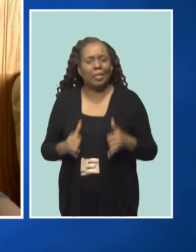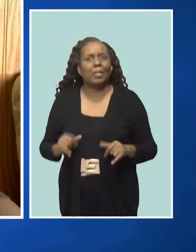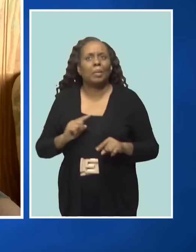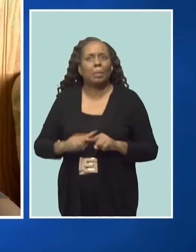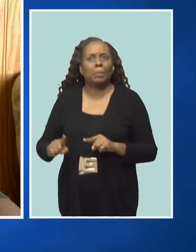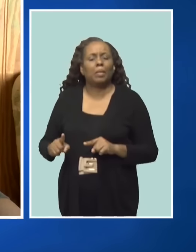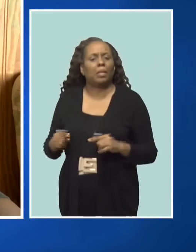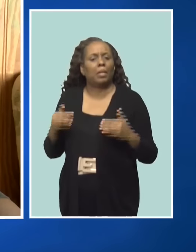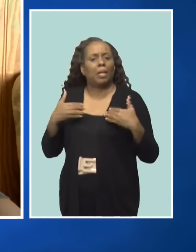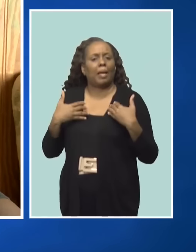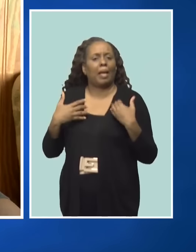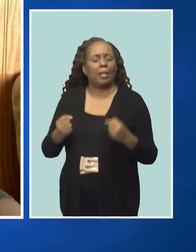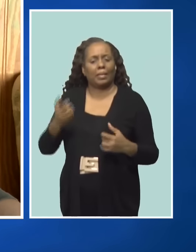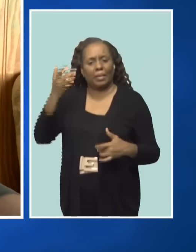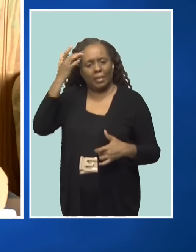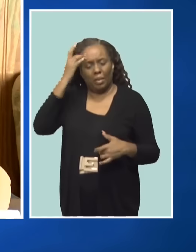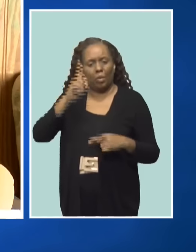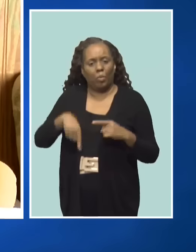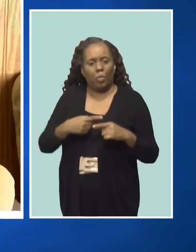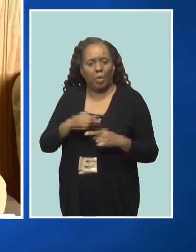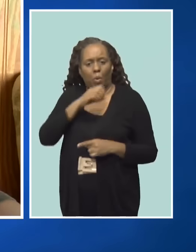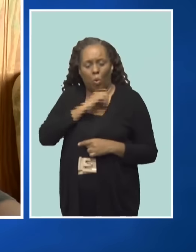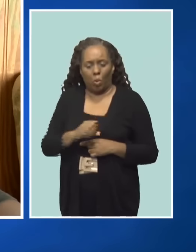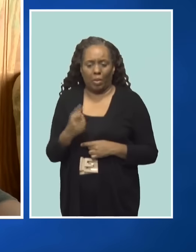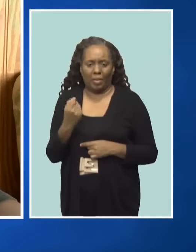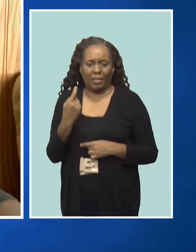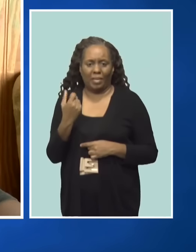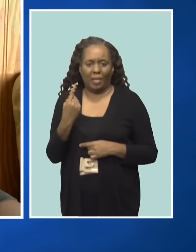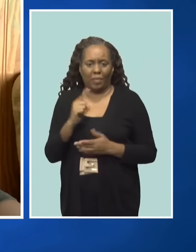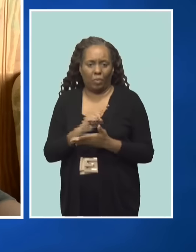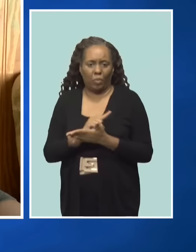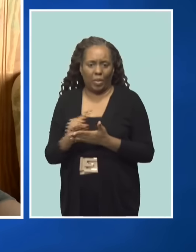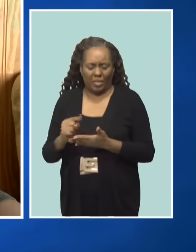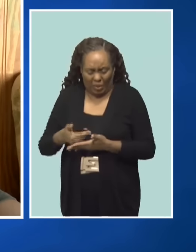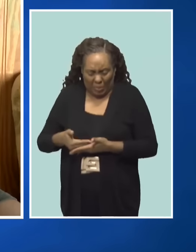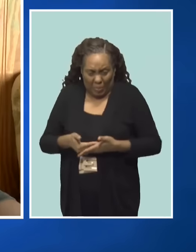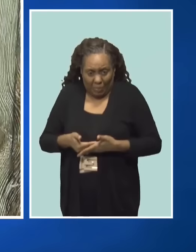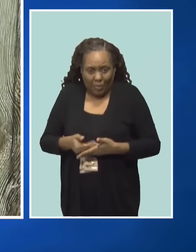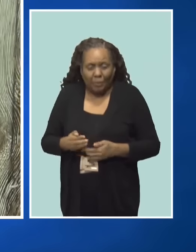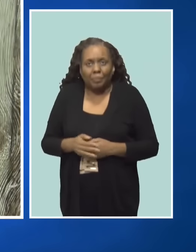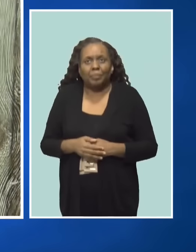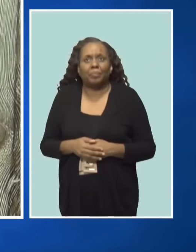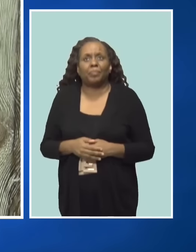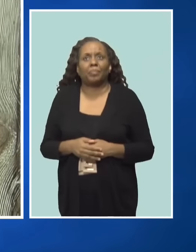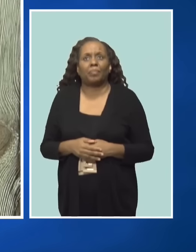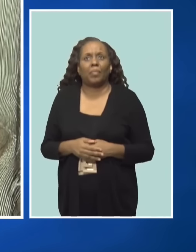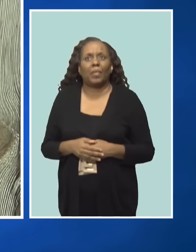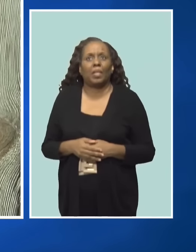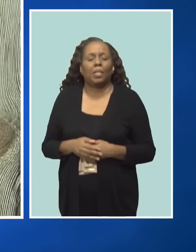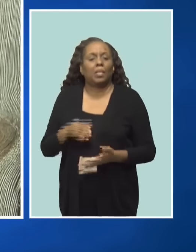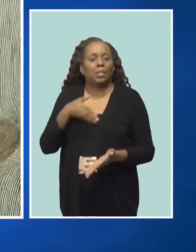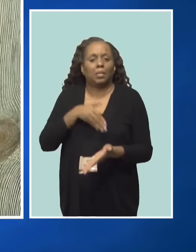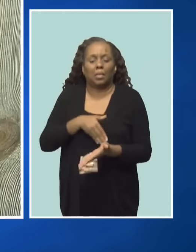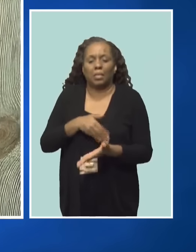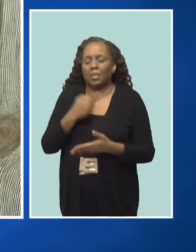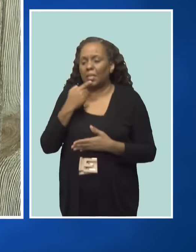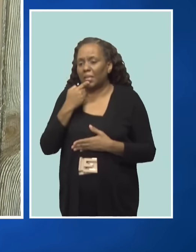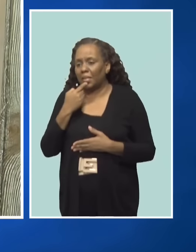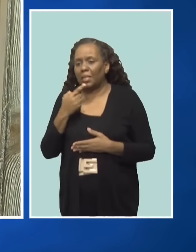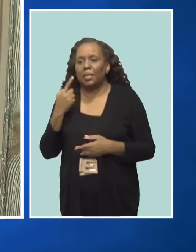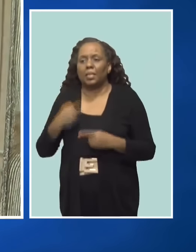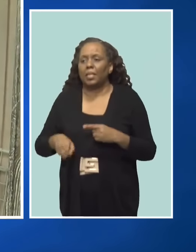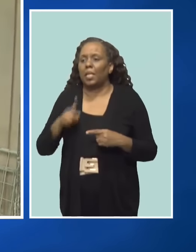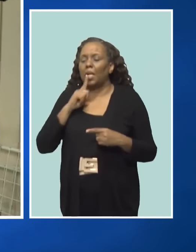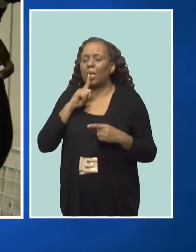with the health condition at 11 weeks old. He says doctors have informed him that they can only treat Amaya's symptoms